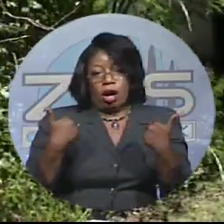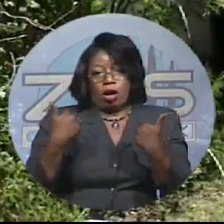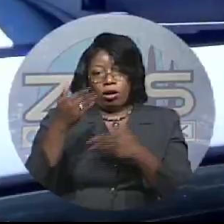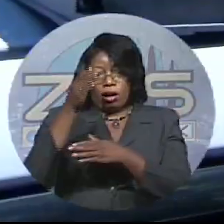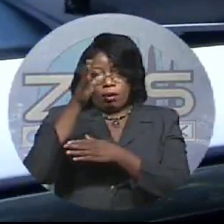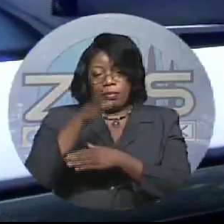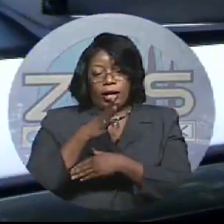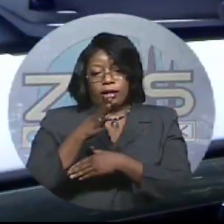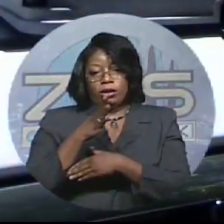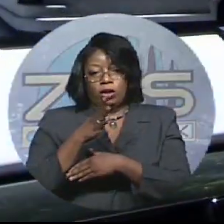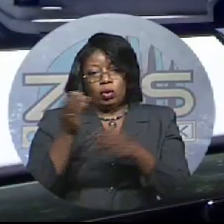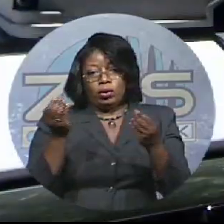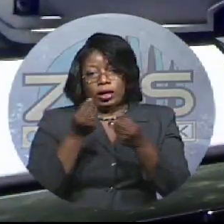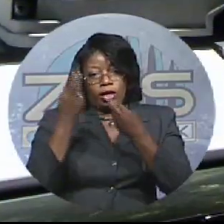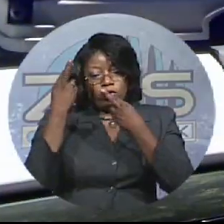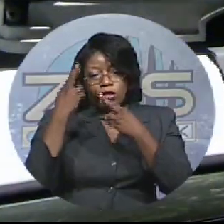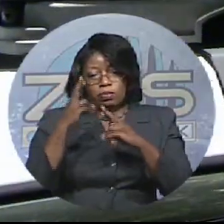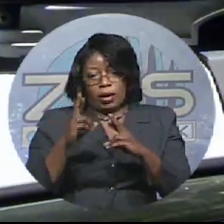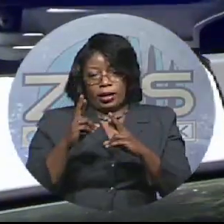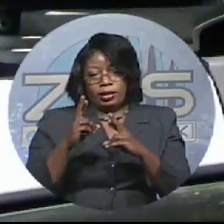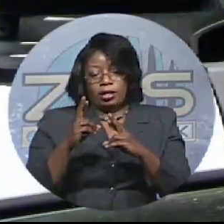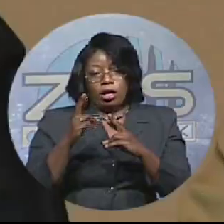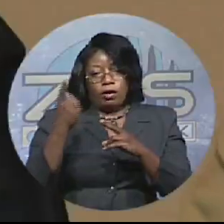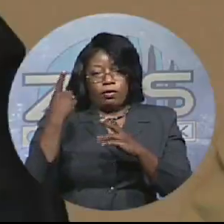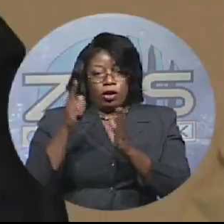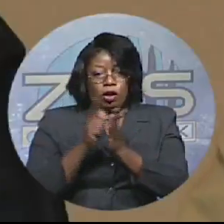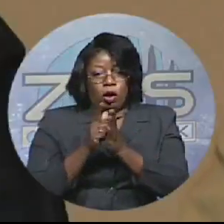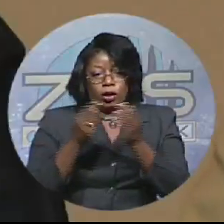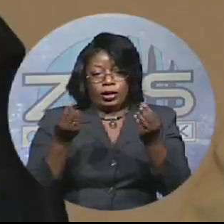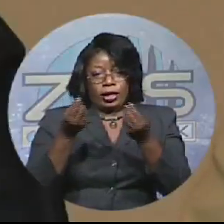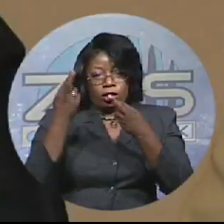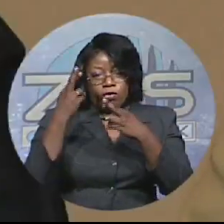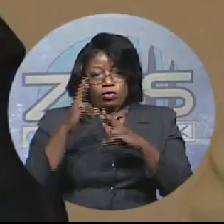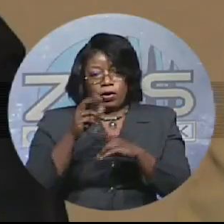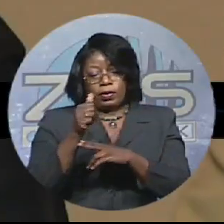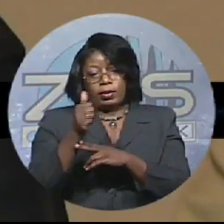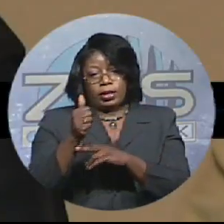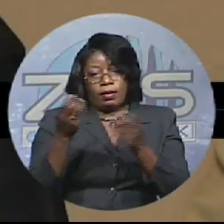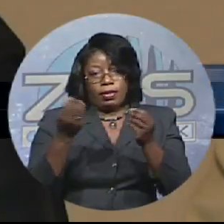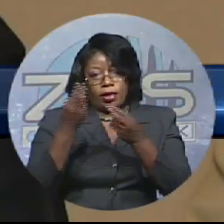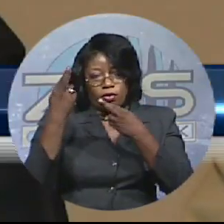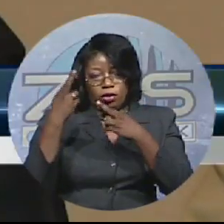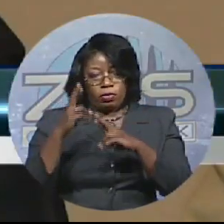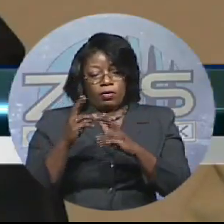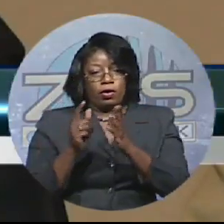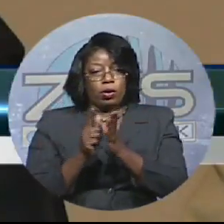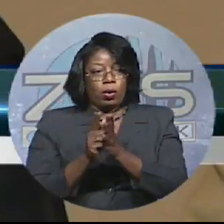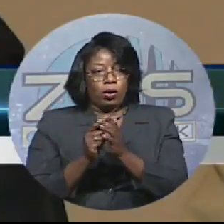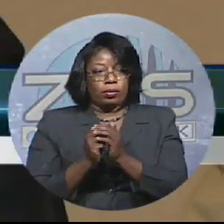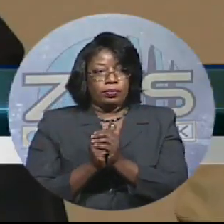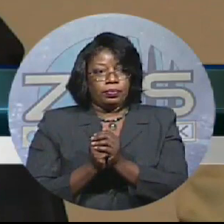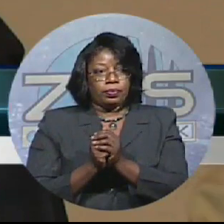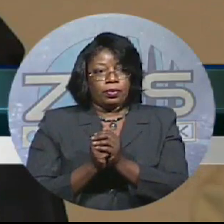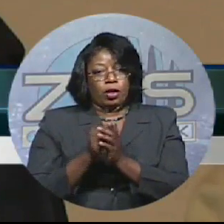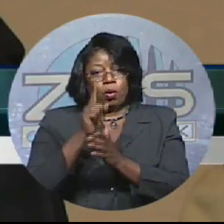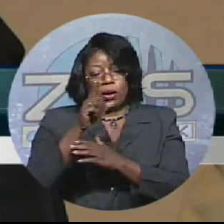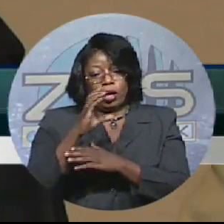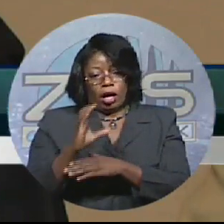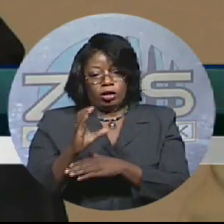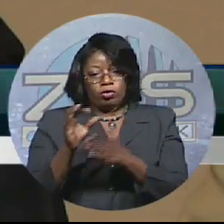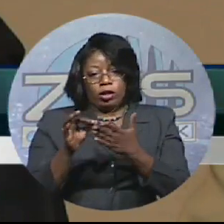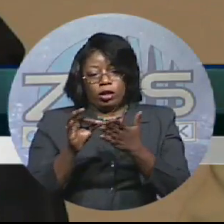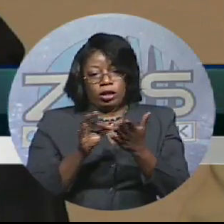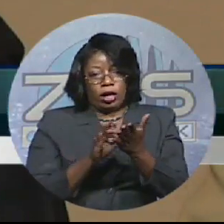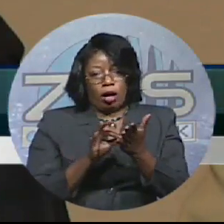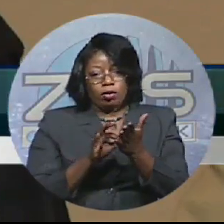for themselves, the law, or the sanctity of life. 100 and counting of our citizens, a terrible